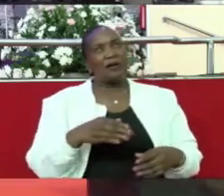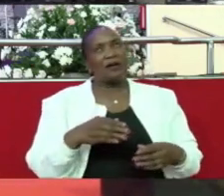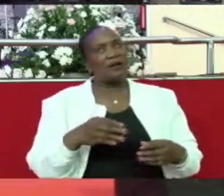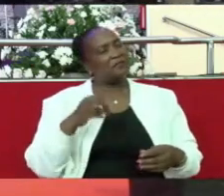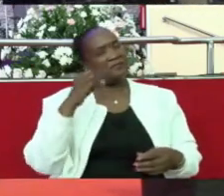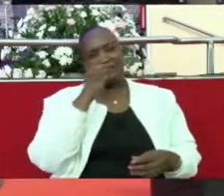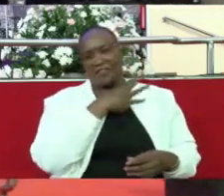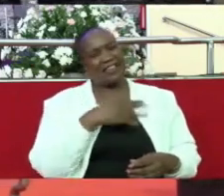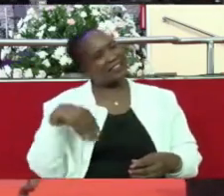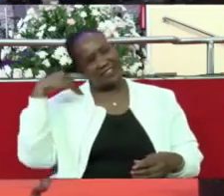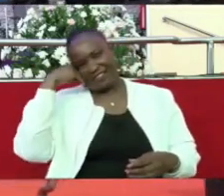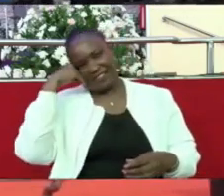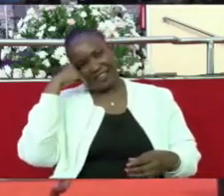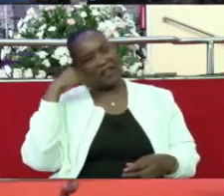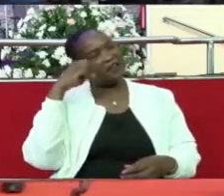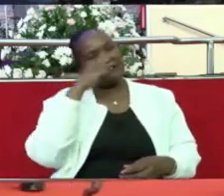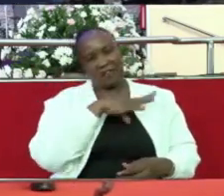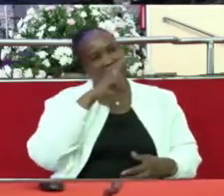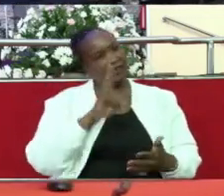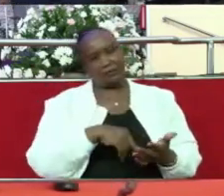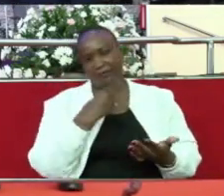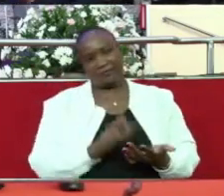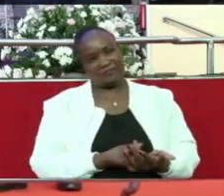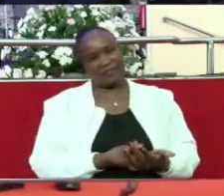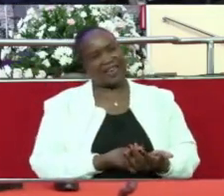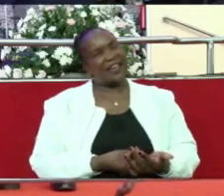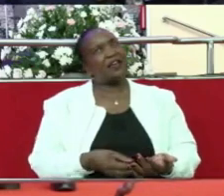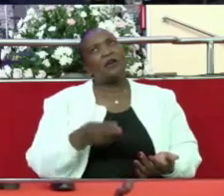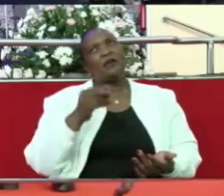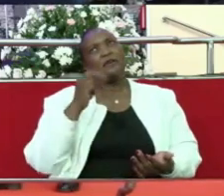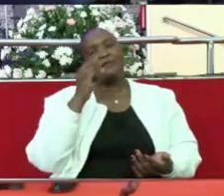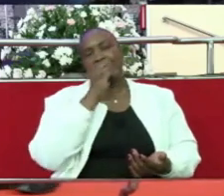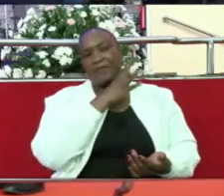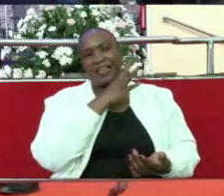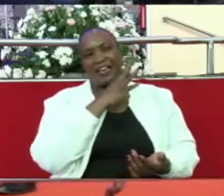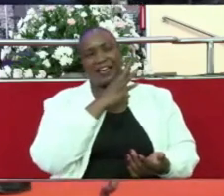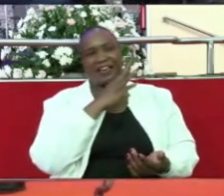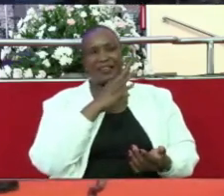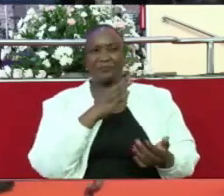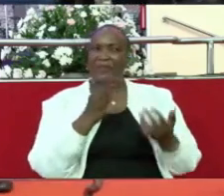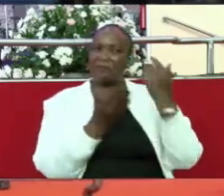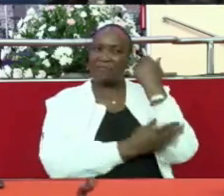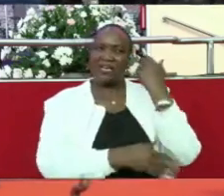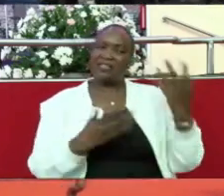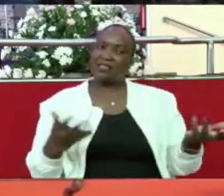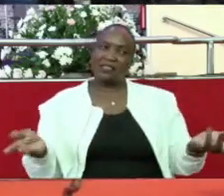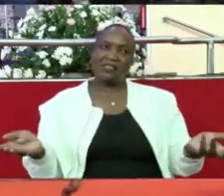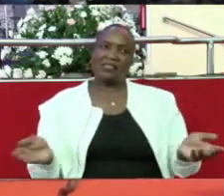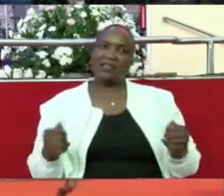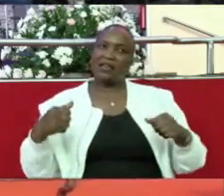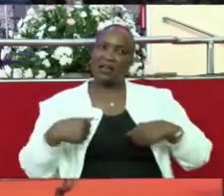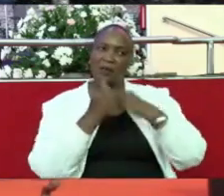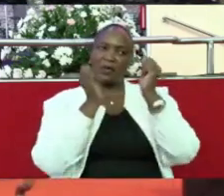fail. Nimeogopa kuanguka. You have feared that it may not be well with you. But sometimes I remembered